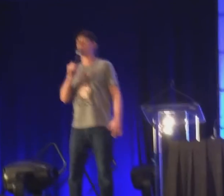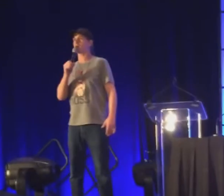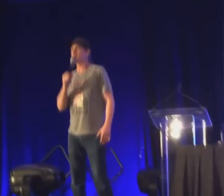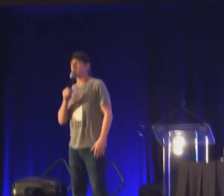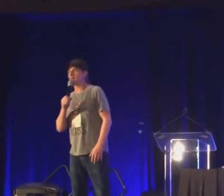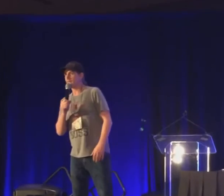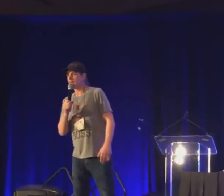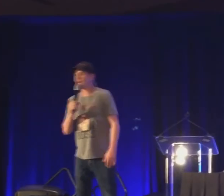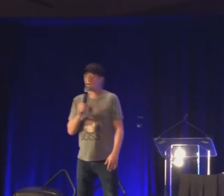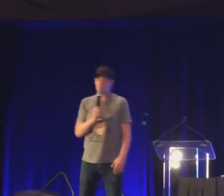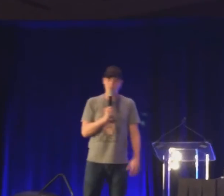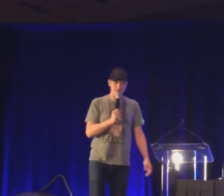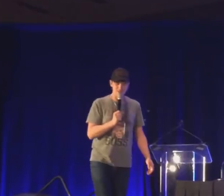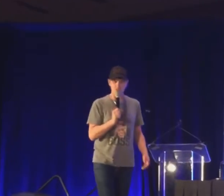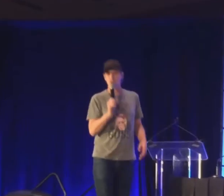fun. I swear.